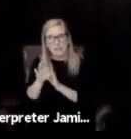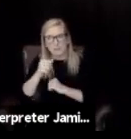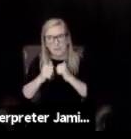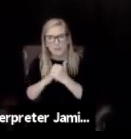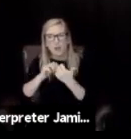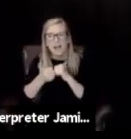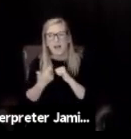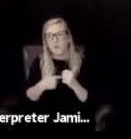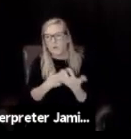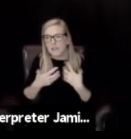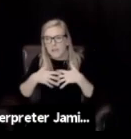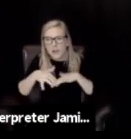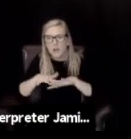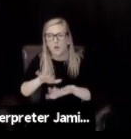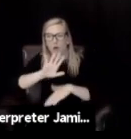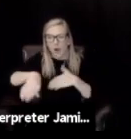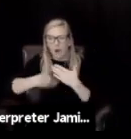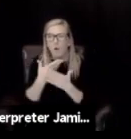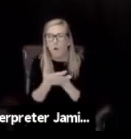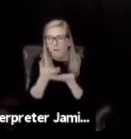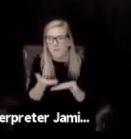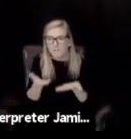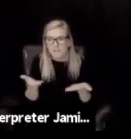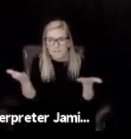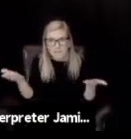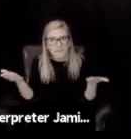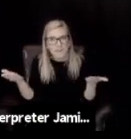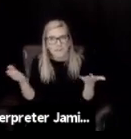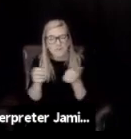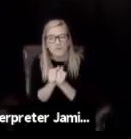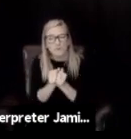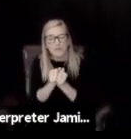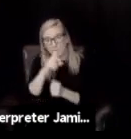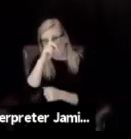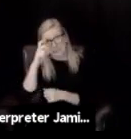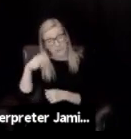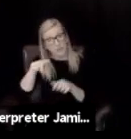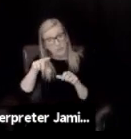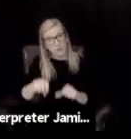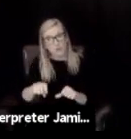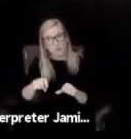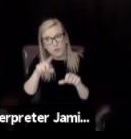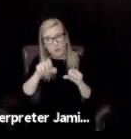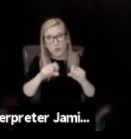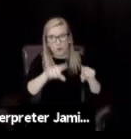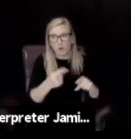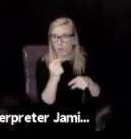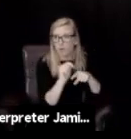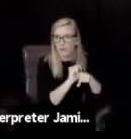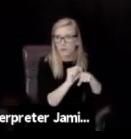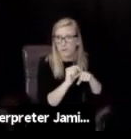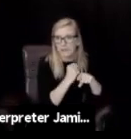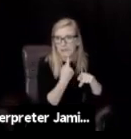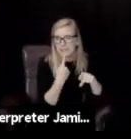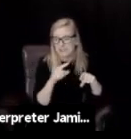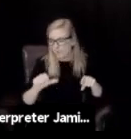integrate all of these things, all of these pieces? Because you can go in with one training and then say, well, this is what